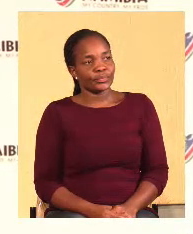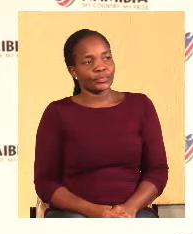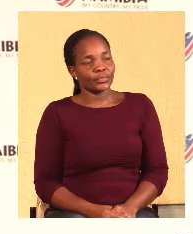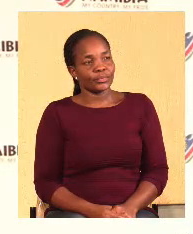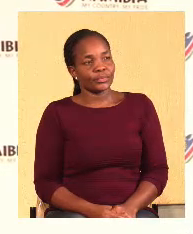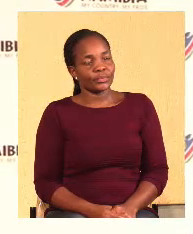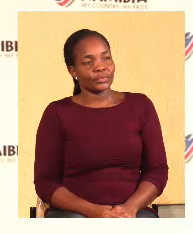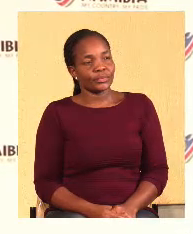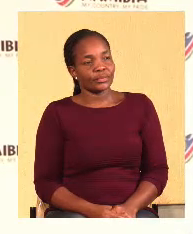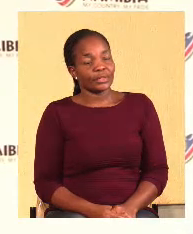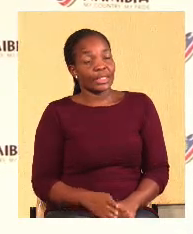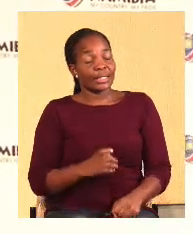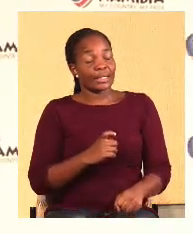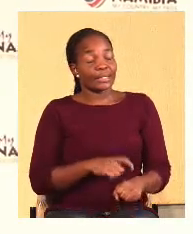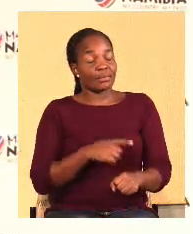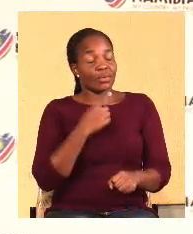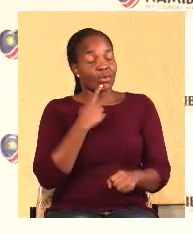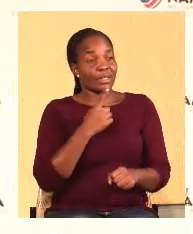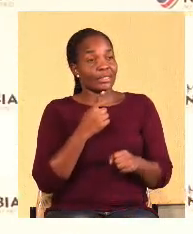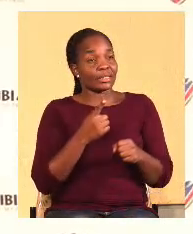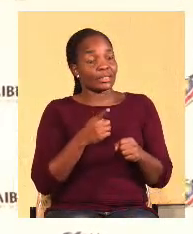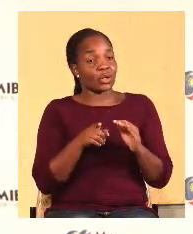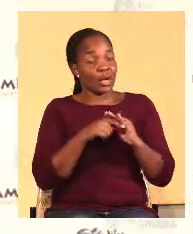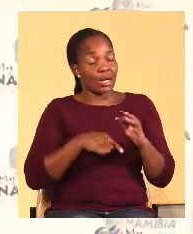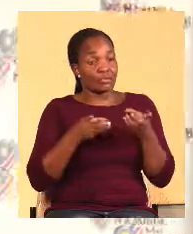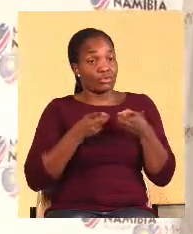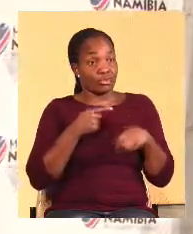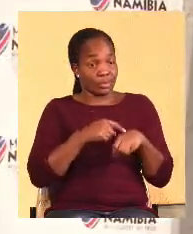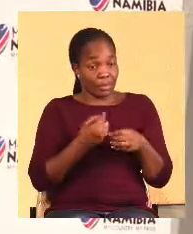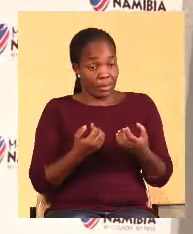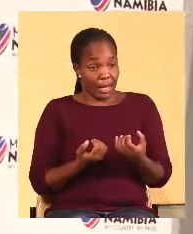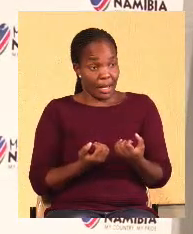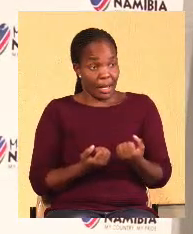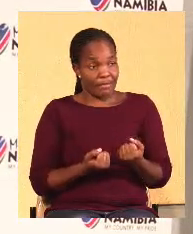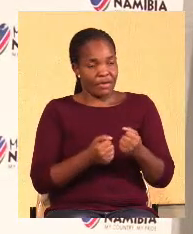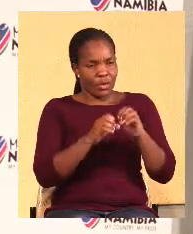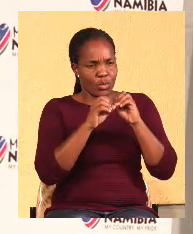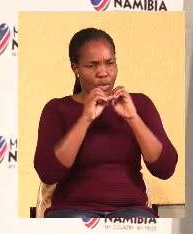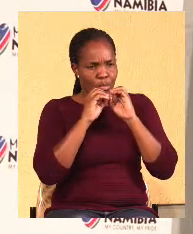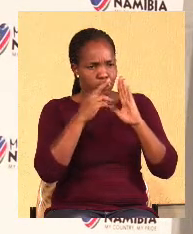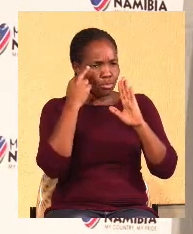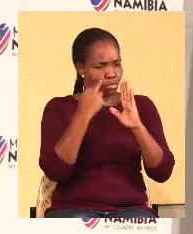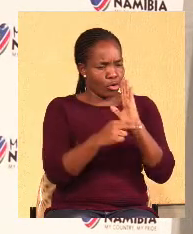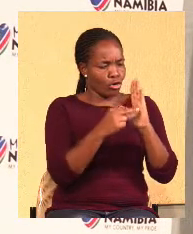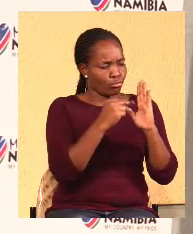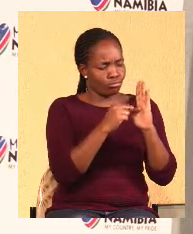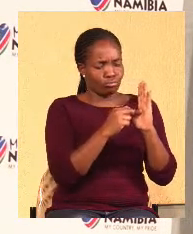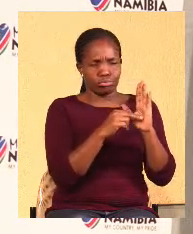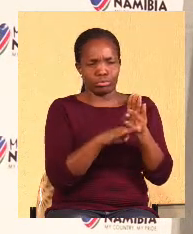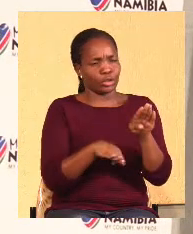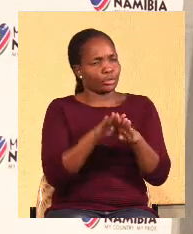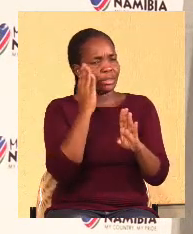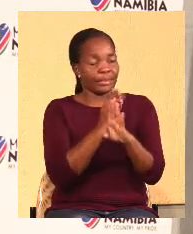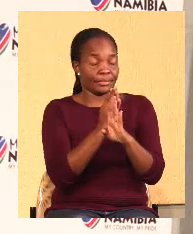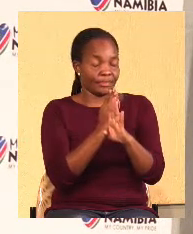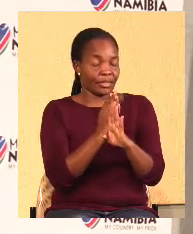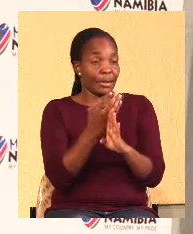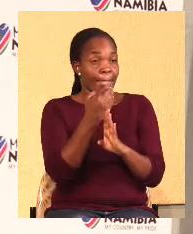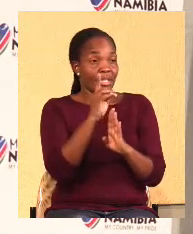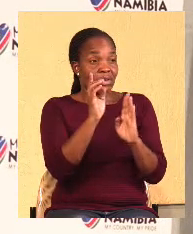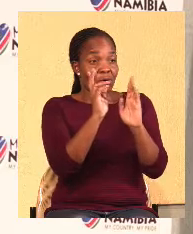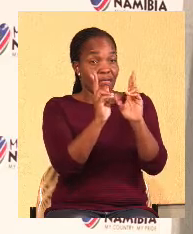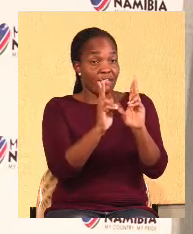with the declaration of a state of emergency and also the implementation of these restrictions, of course, Namibia, probably